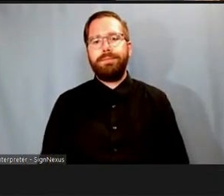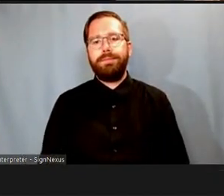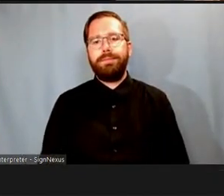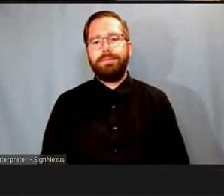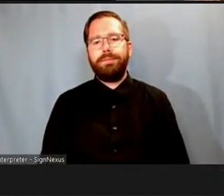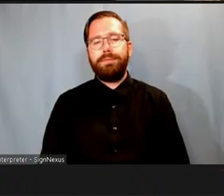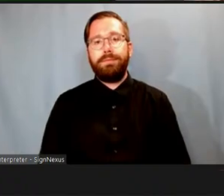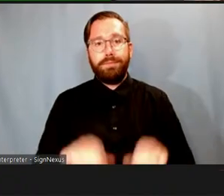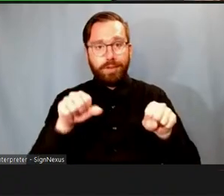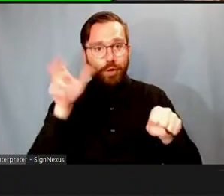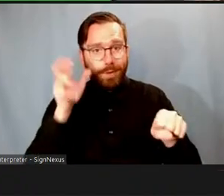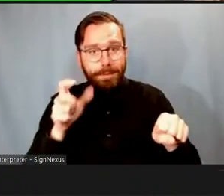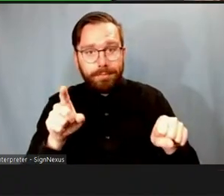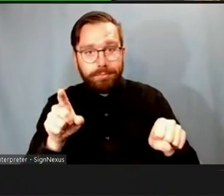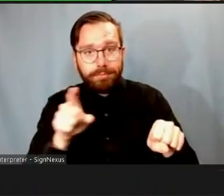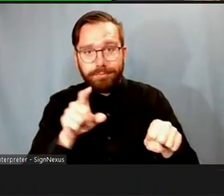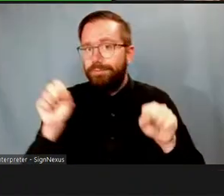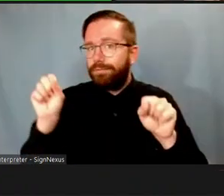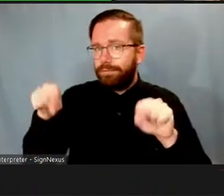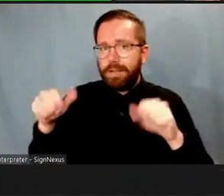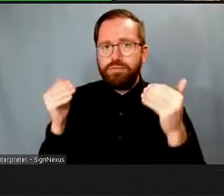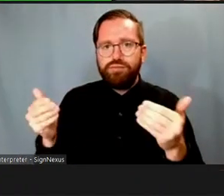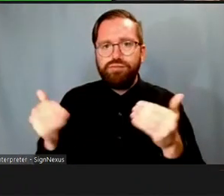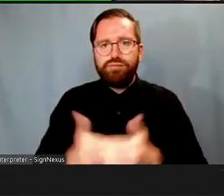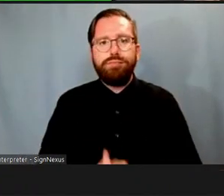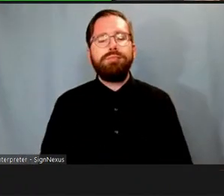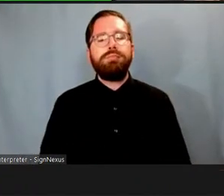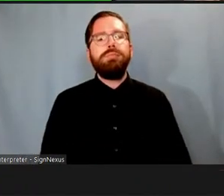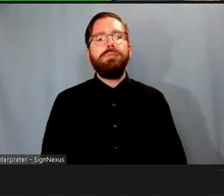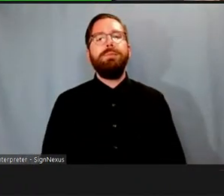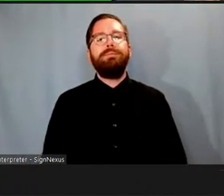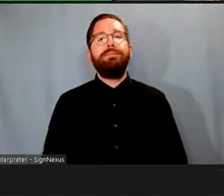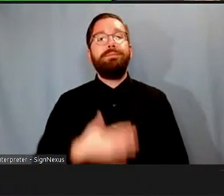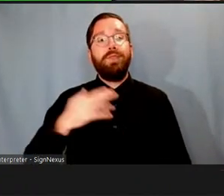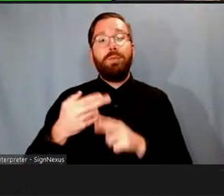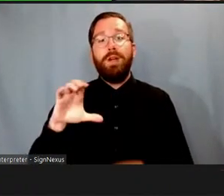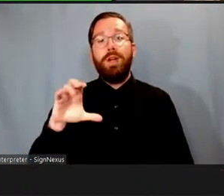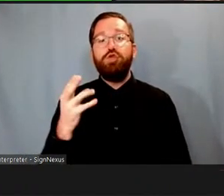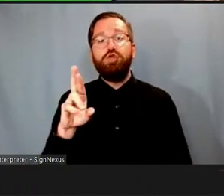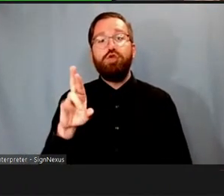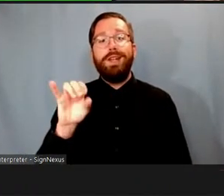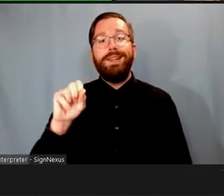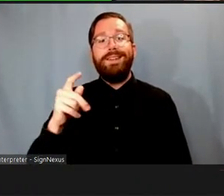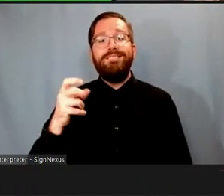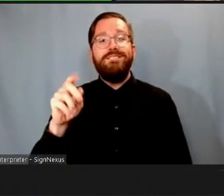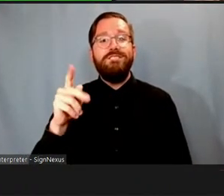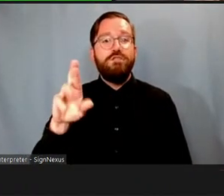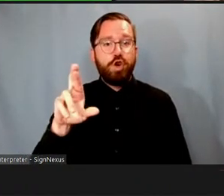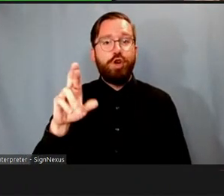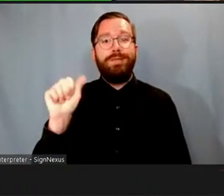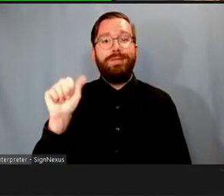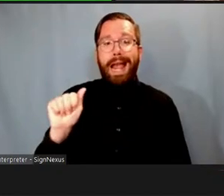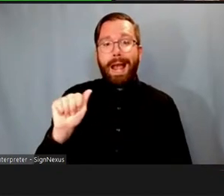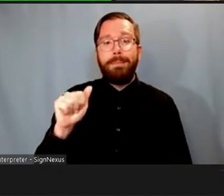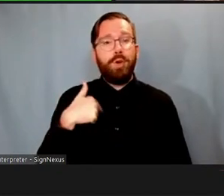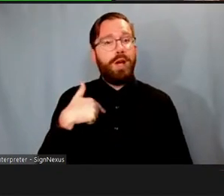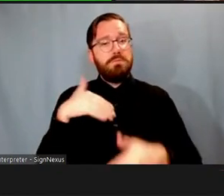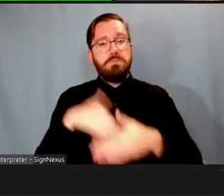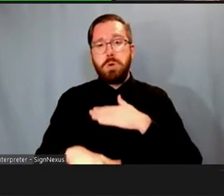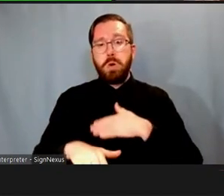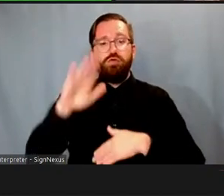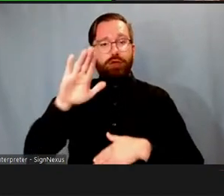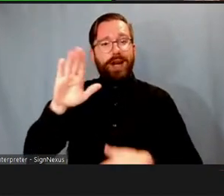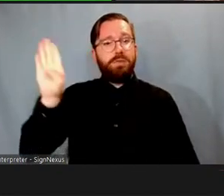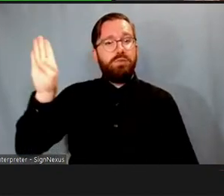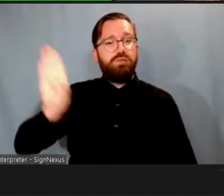can you hear me yes we can please proceed my name is christopher anglo i'm a born and bred new yorker from brooklyn i've